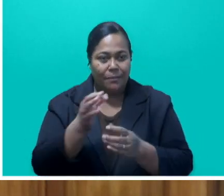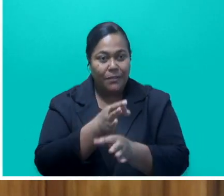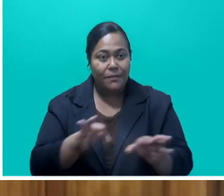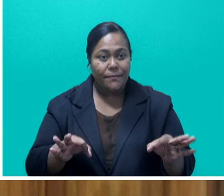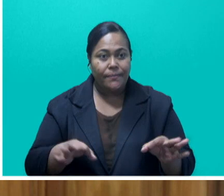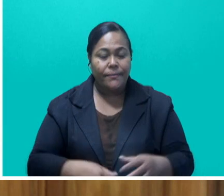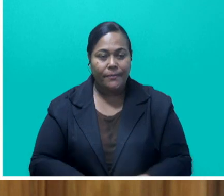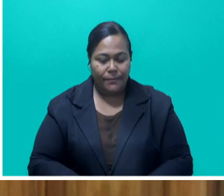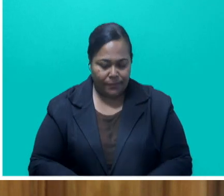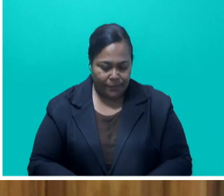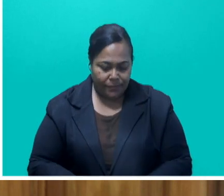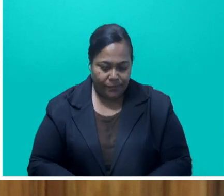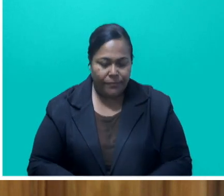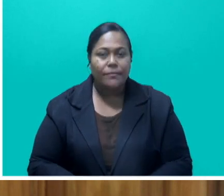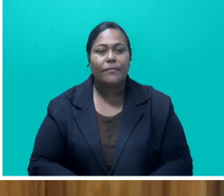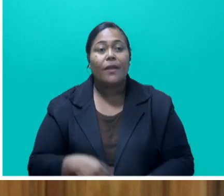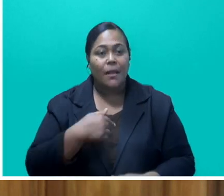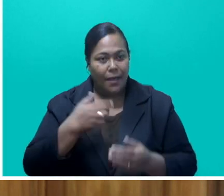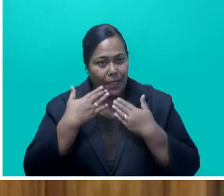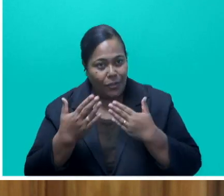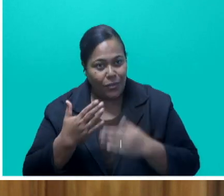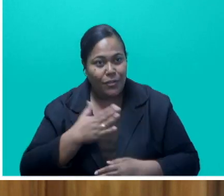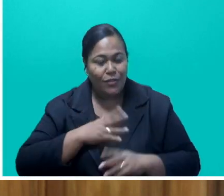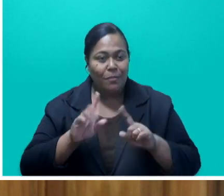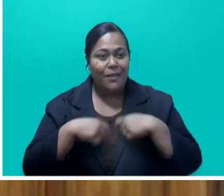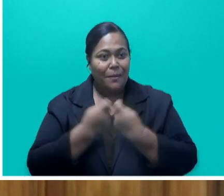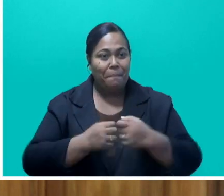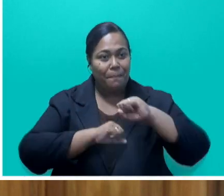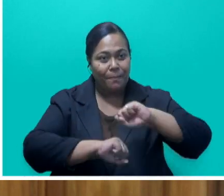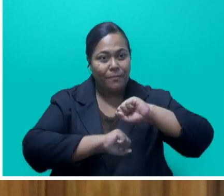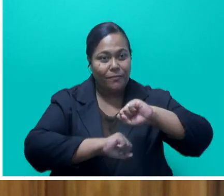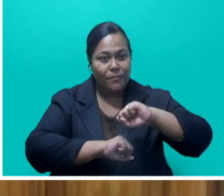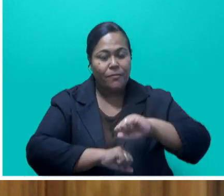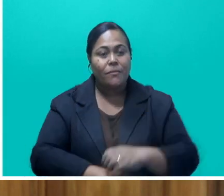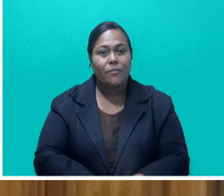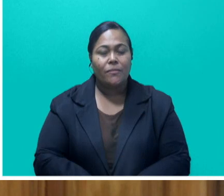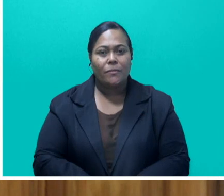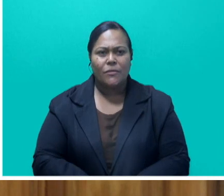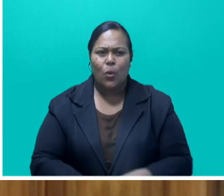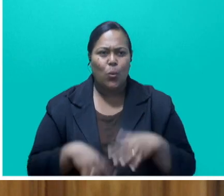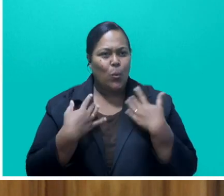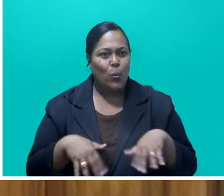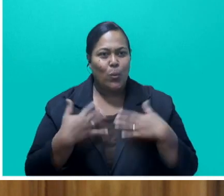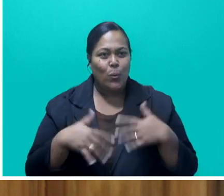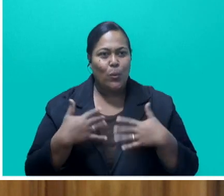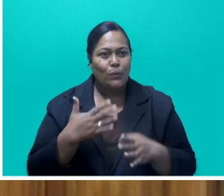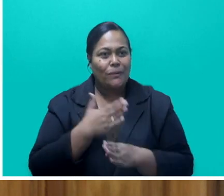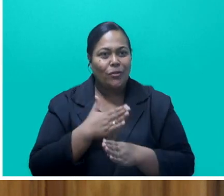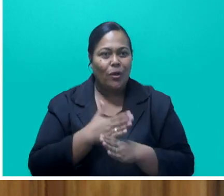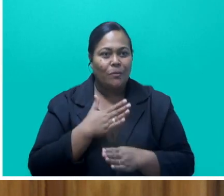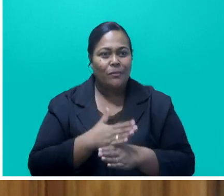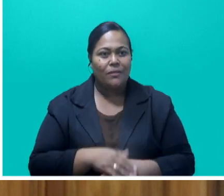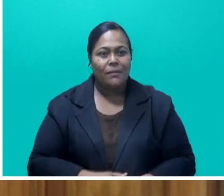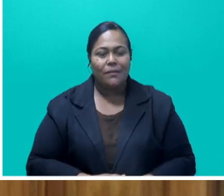must have acknowledged my campaign team. My campaign team did a tremendous job.